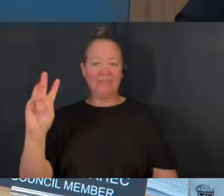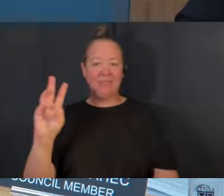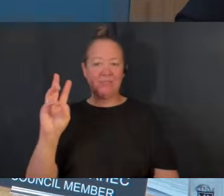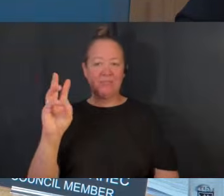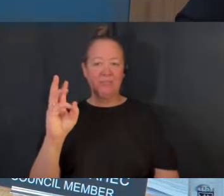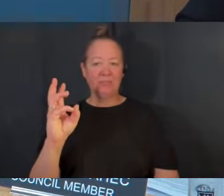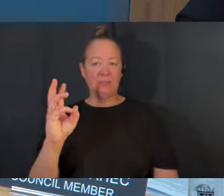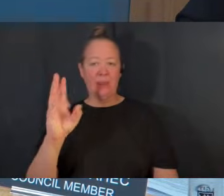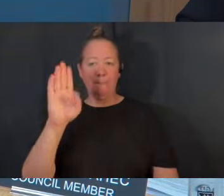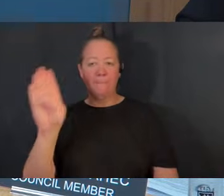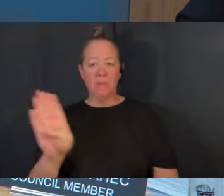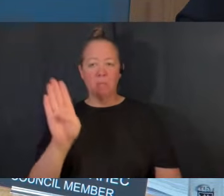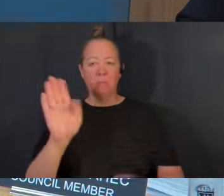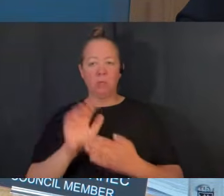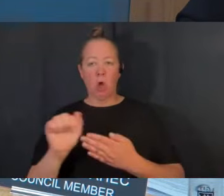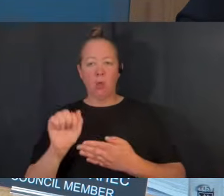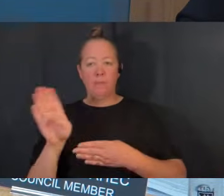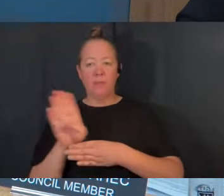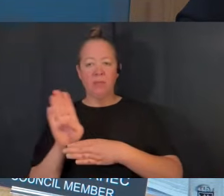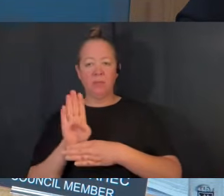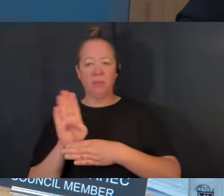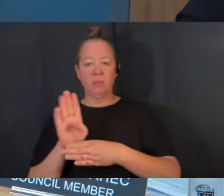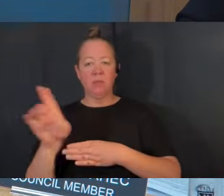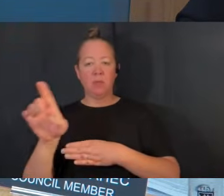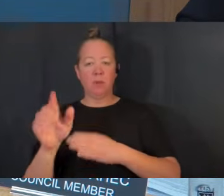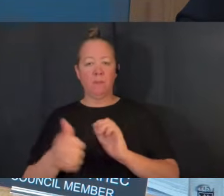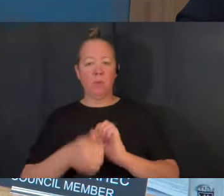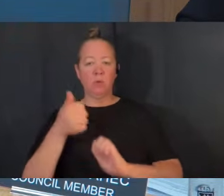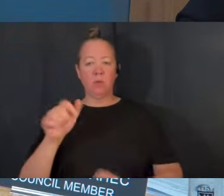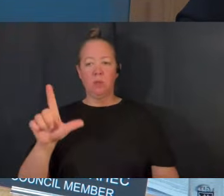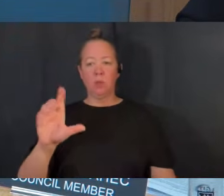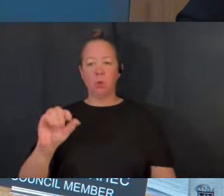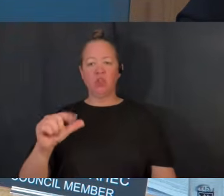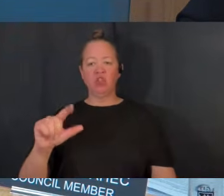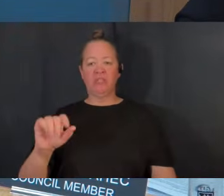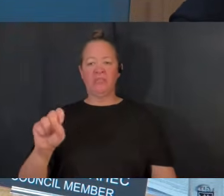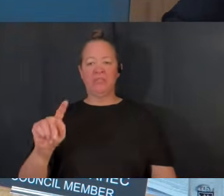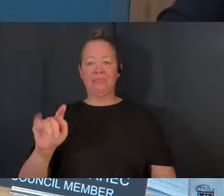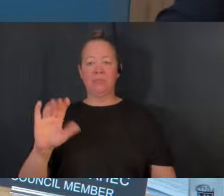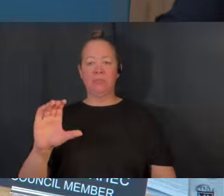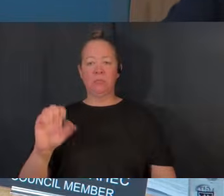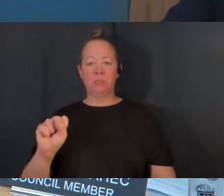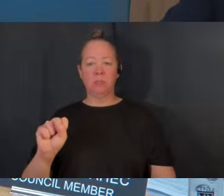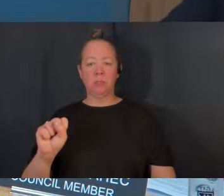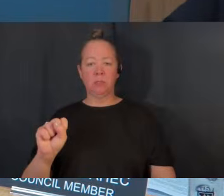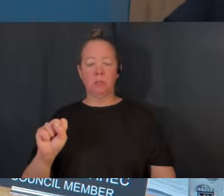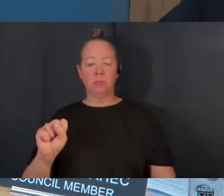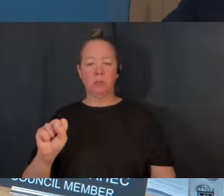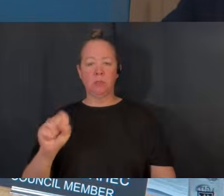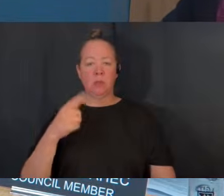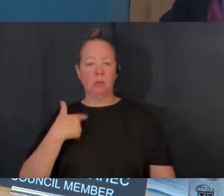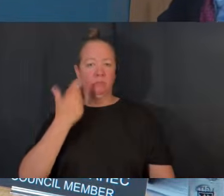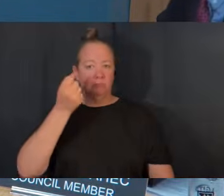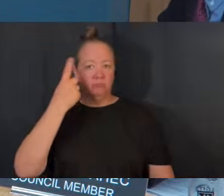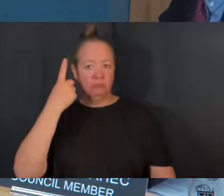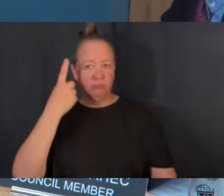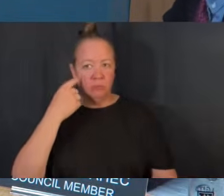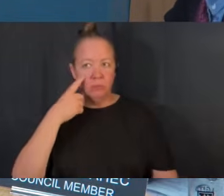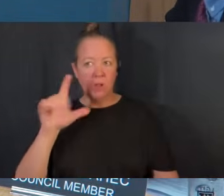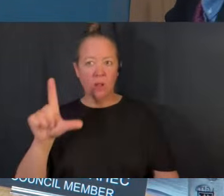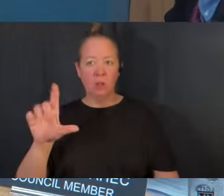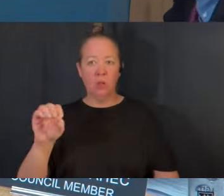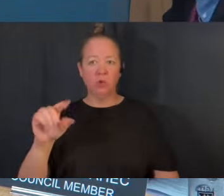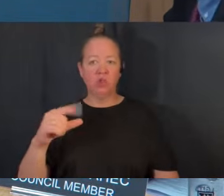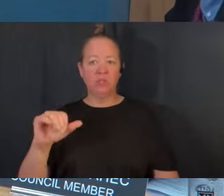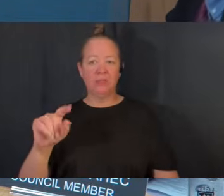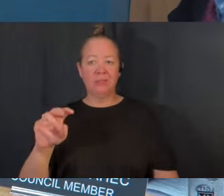do logistics. I am under the impression that logistics is not the highest and best use